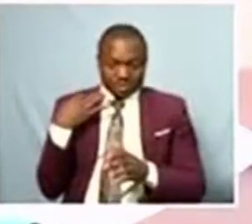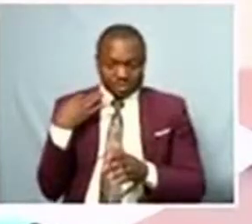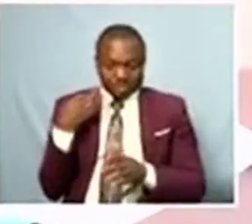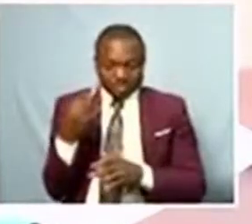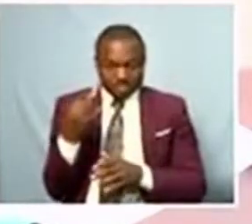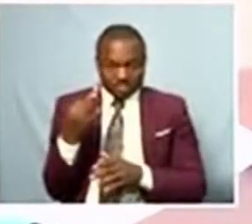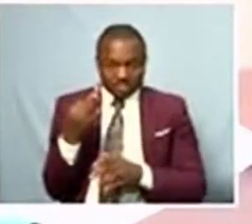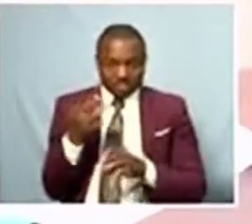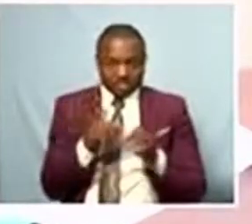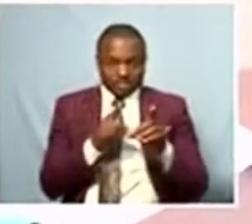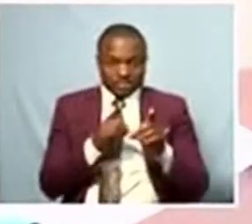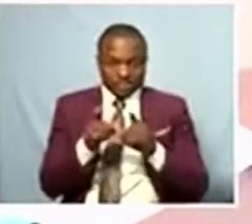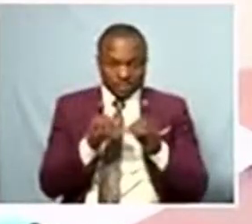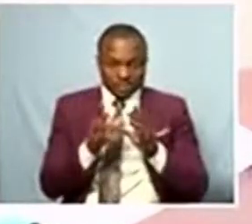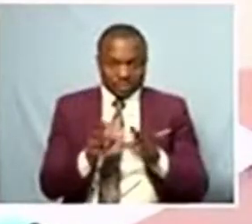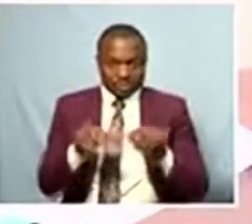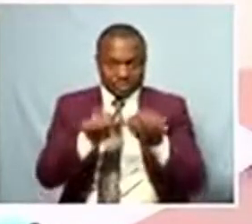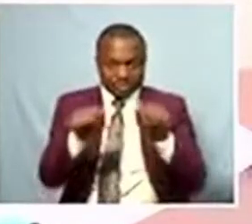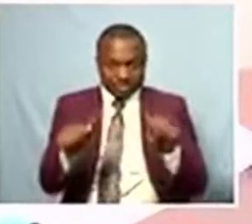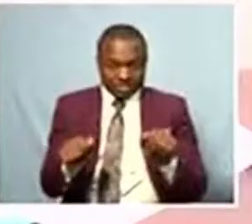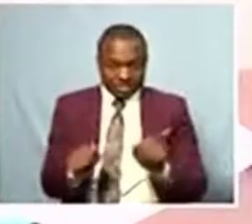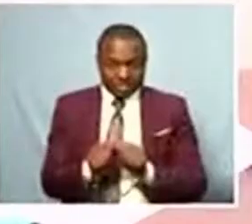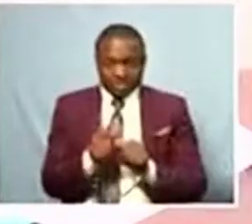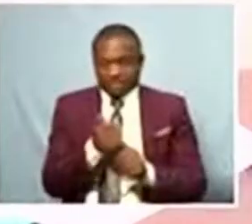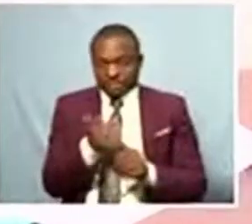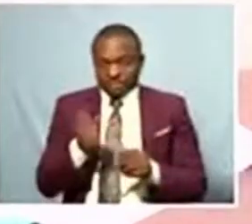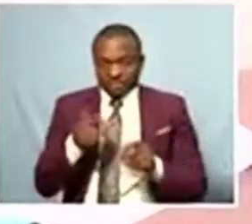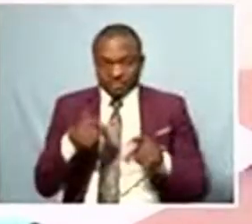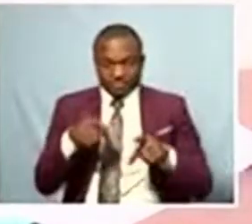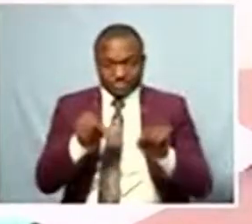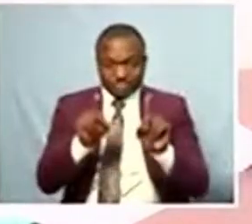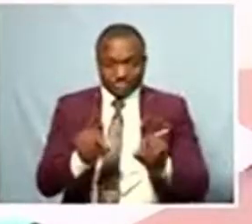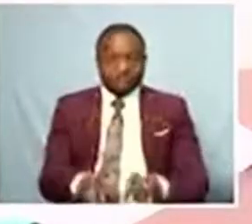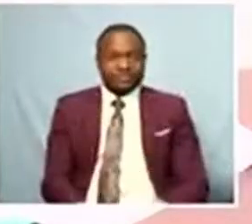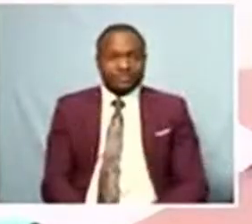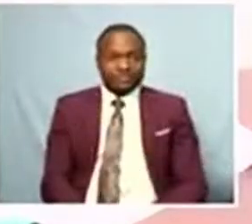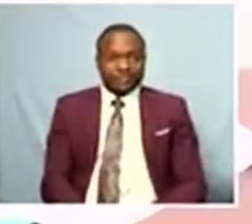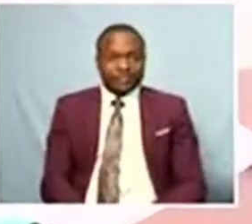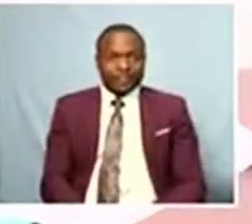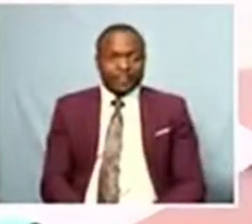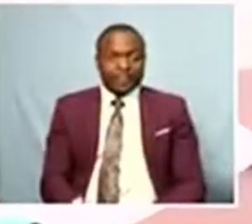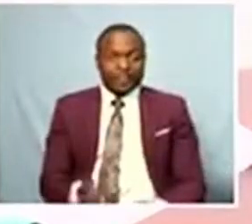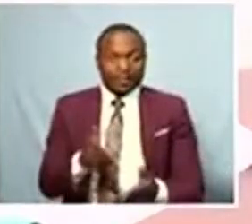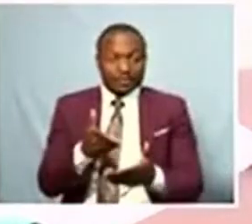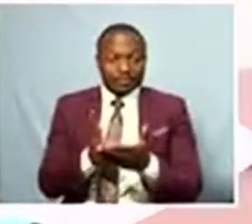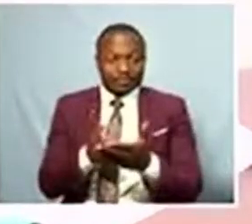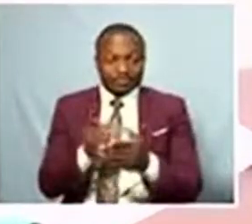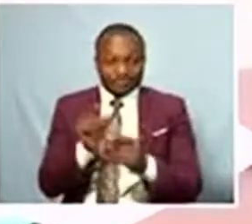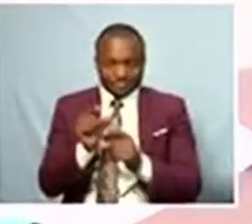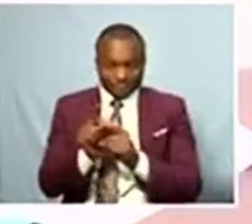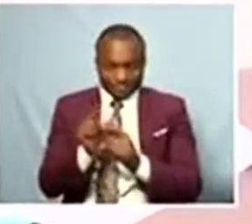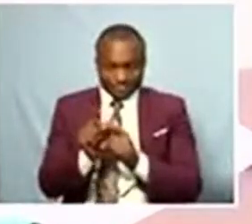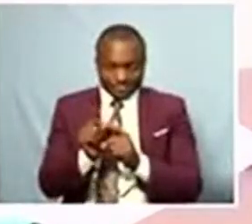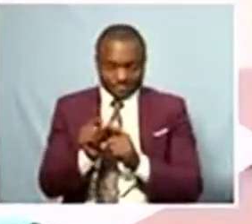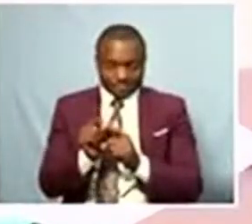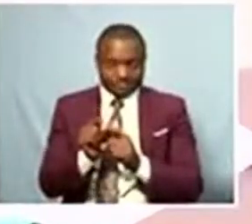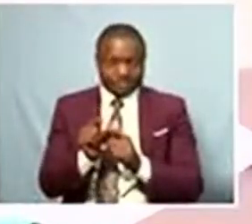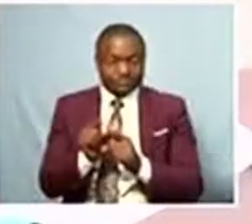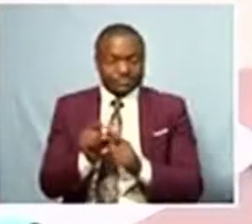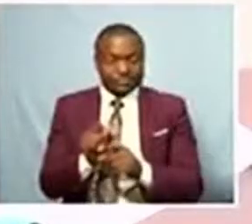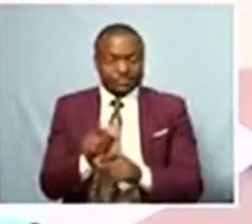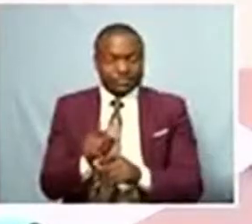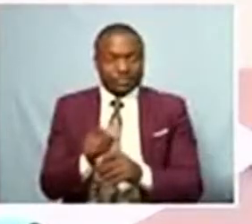the Director General for any such permits. The current wording, Honorable Chairperson, seems